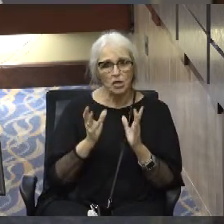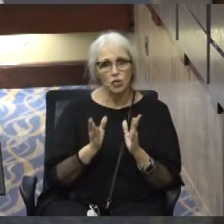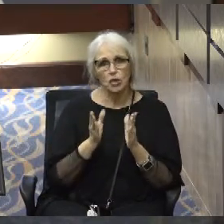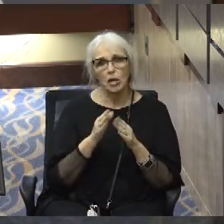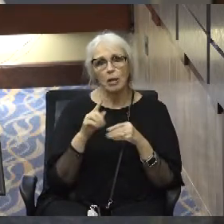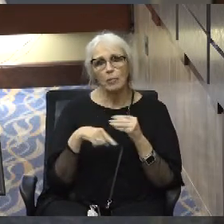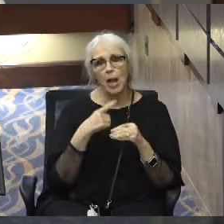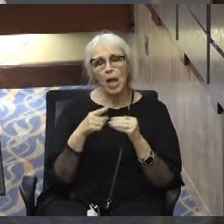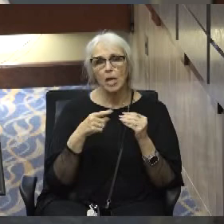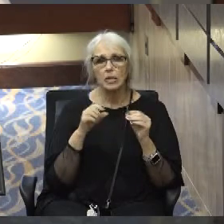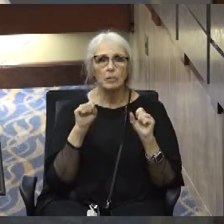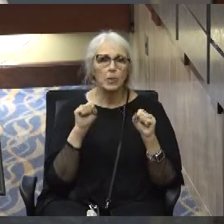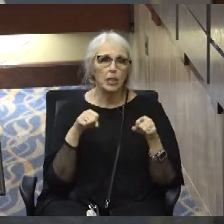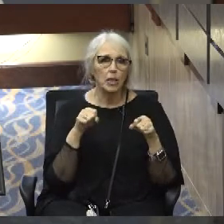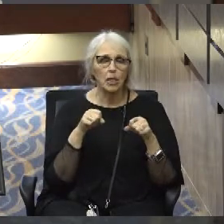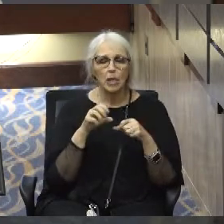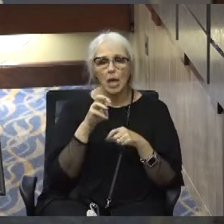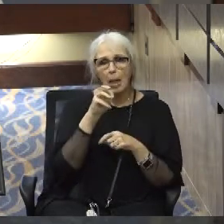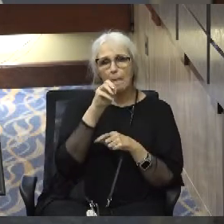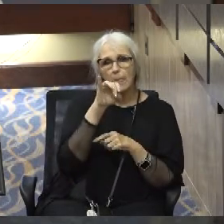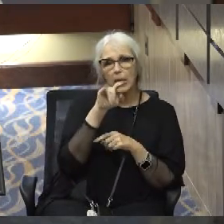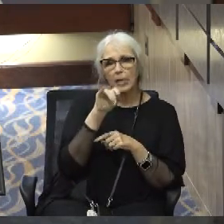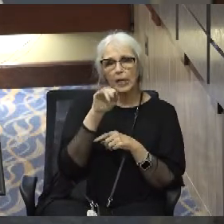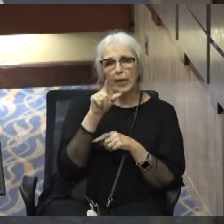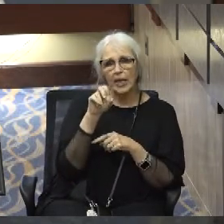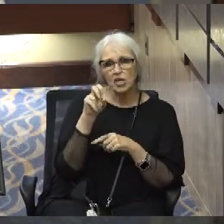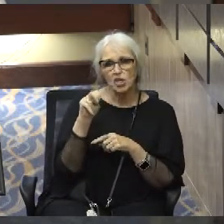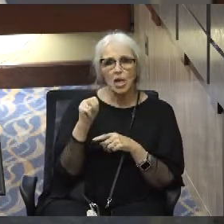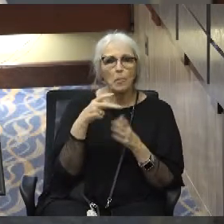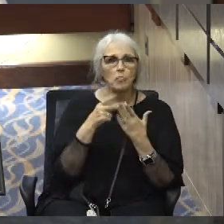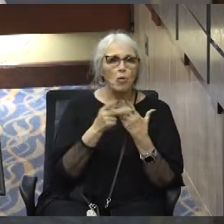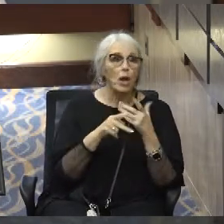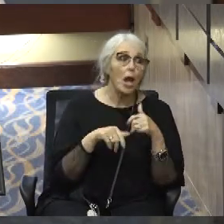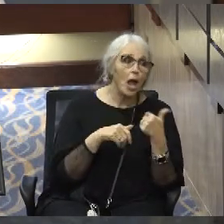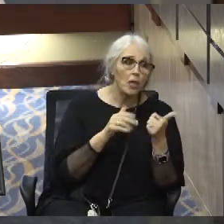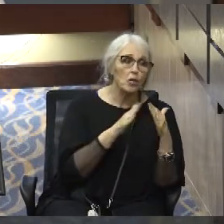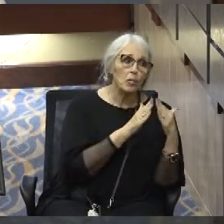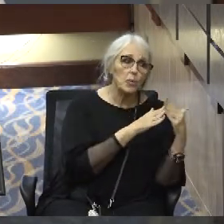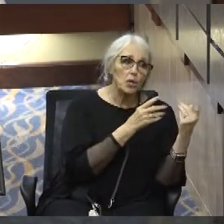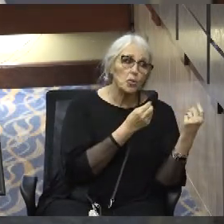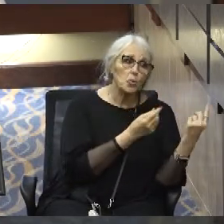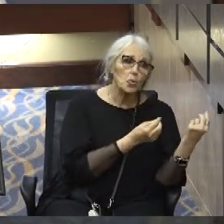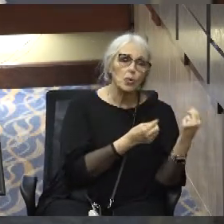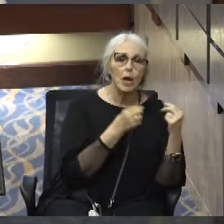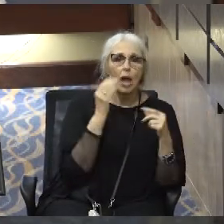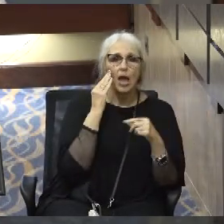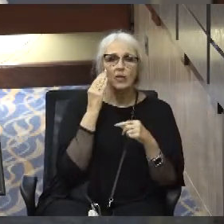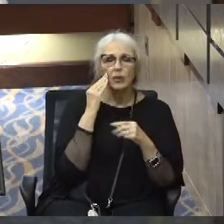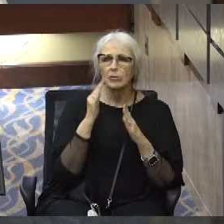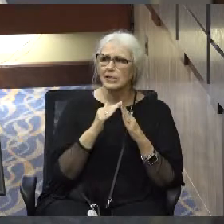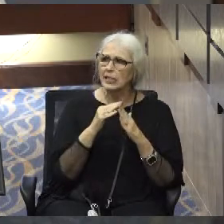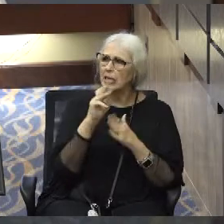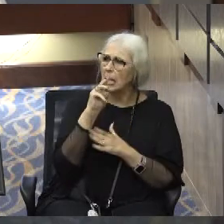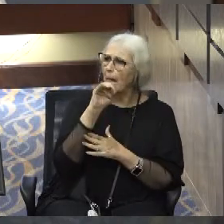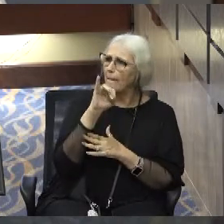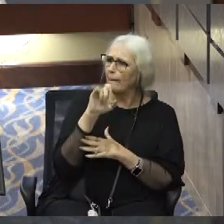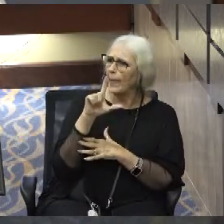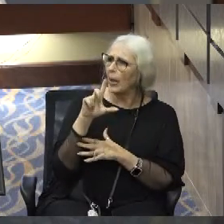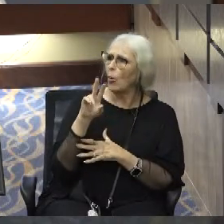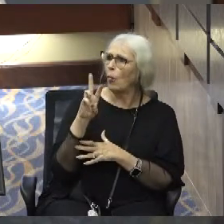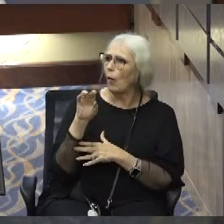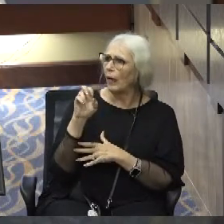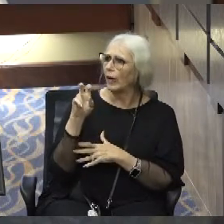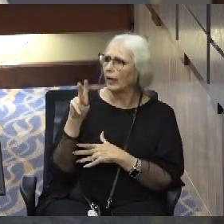potential mitigation programs that other communities do. I know I was sent the City of Milwaukee's construction